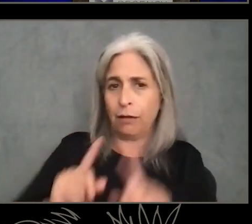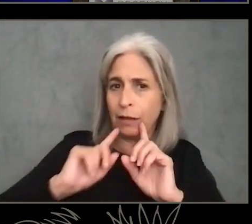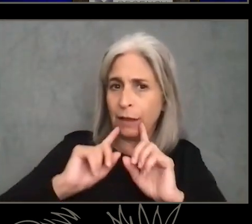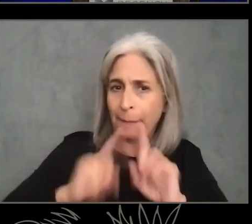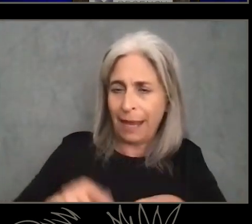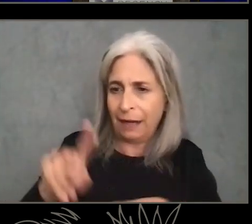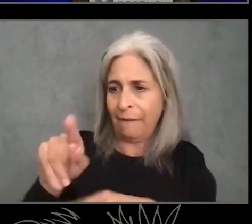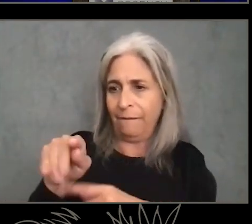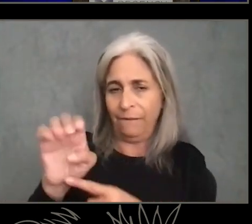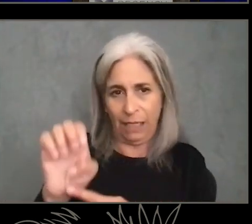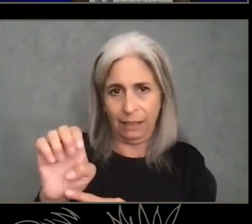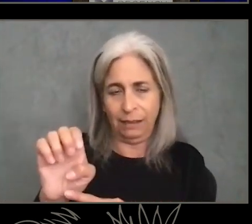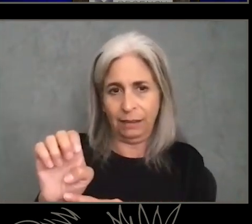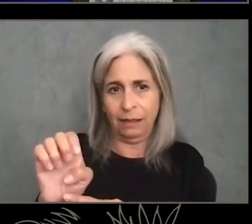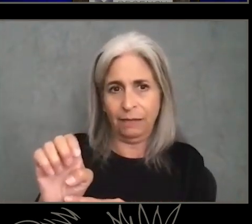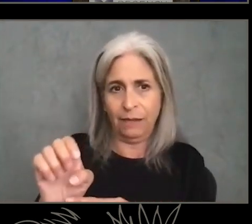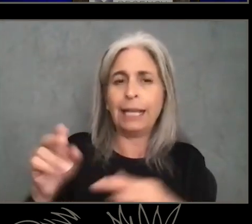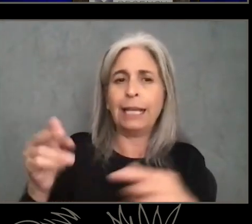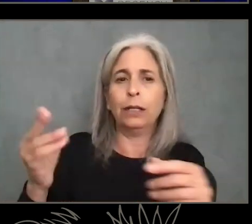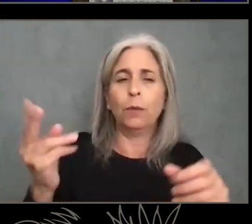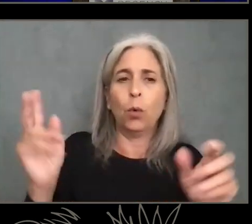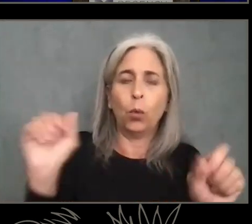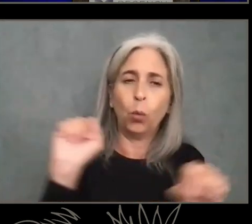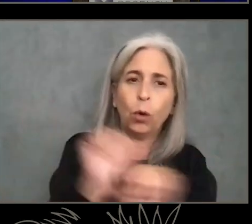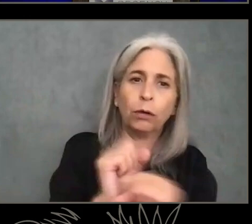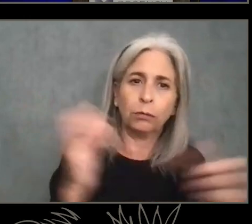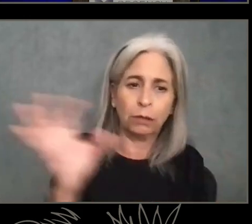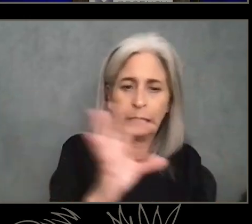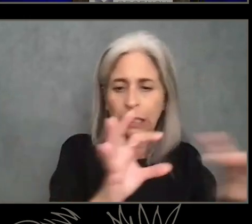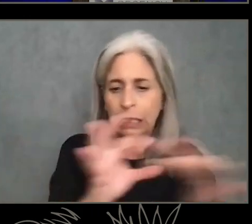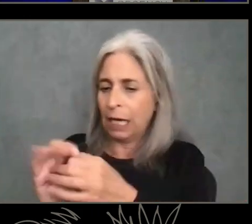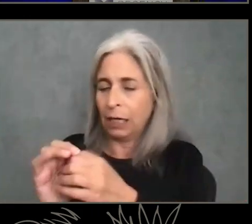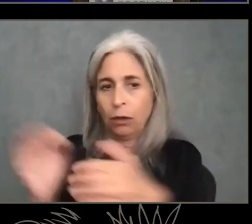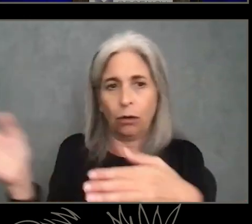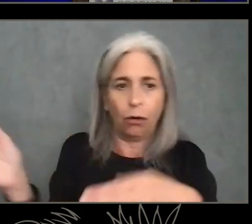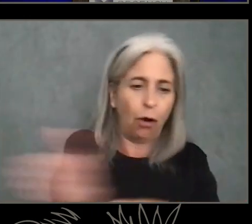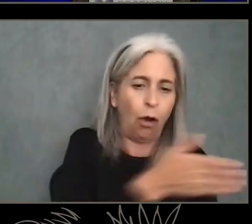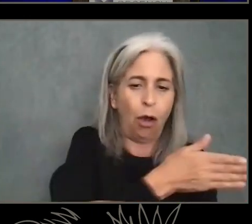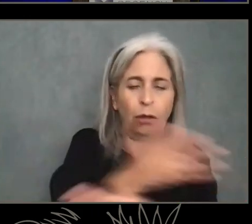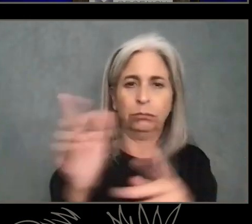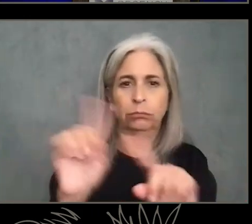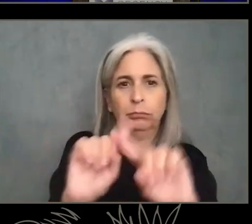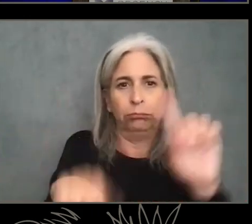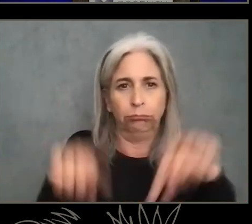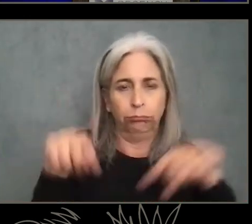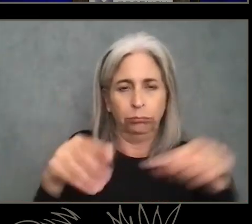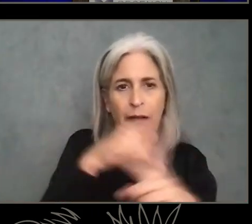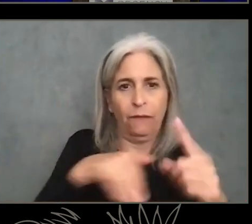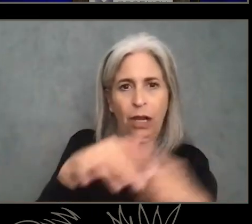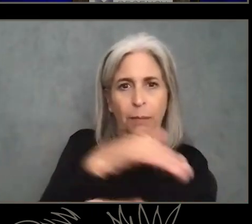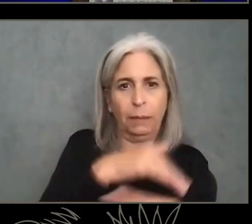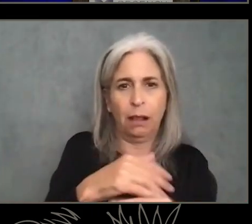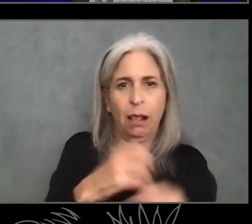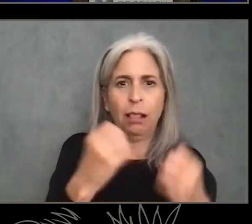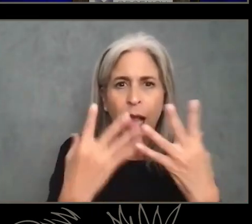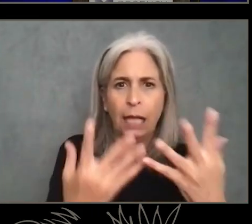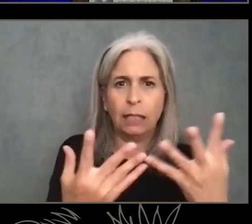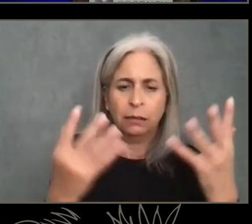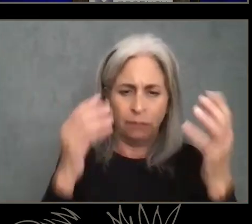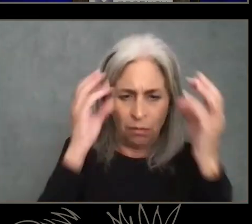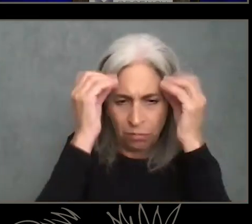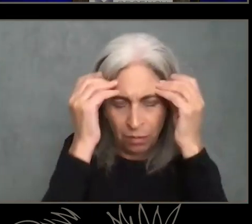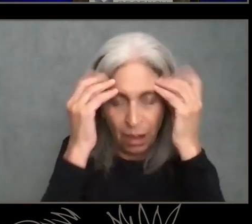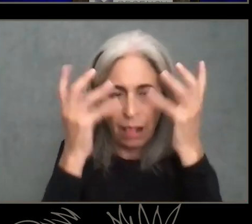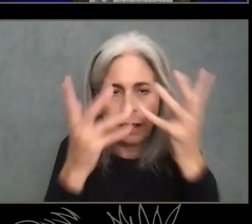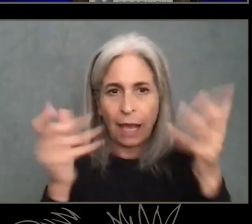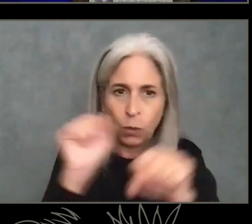command that could span across these different environments. And there was a lot of refactoring and work they had to do